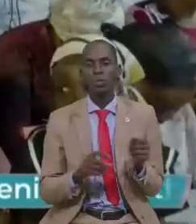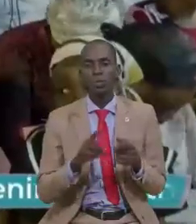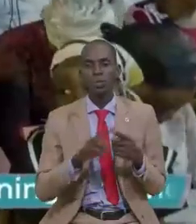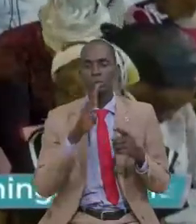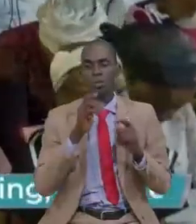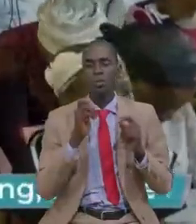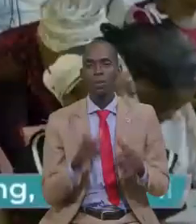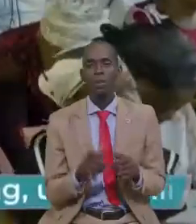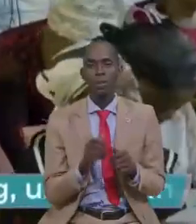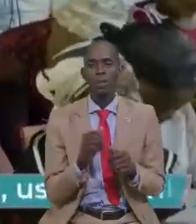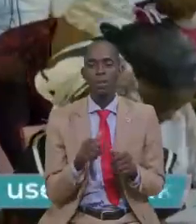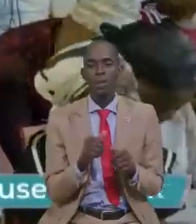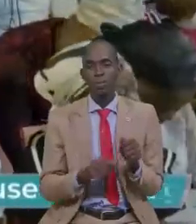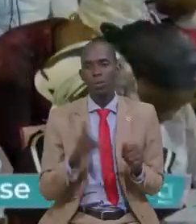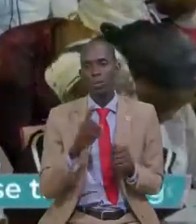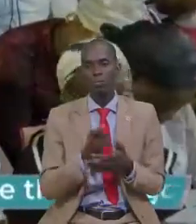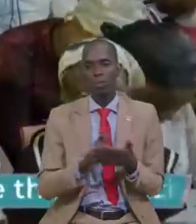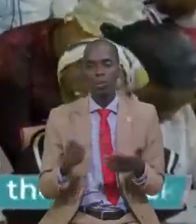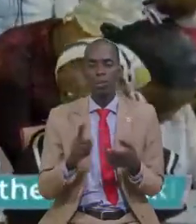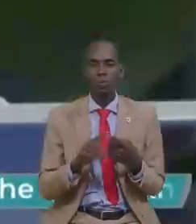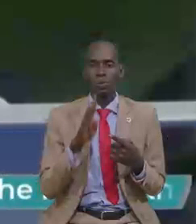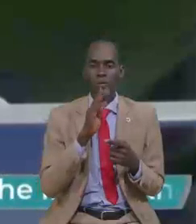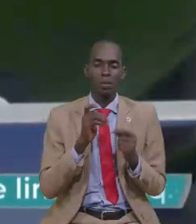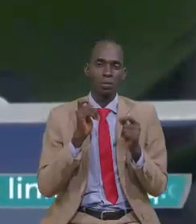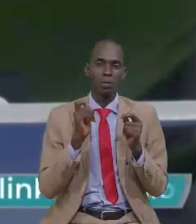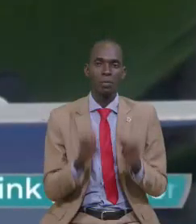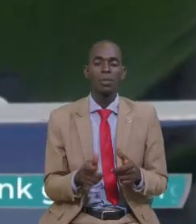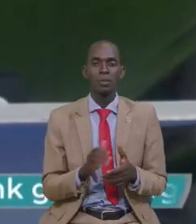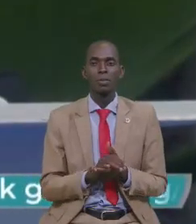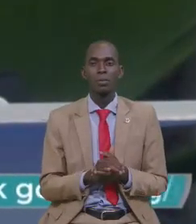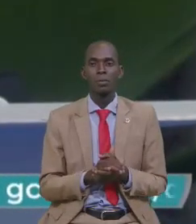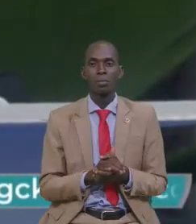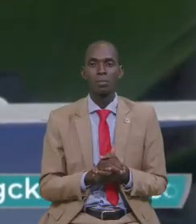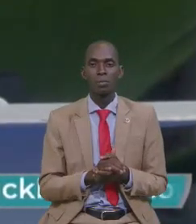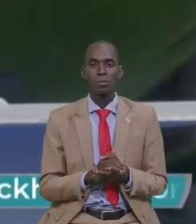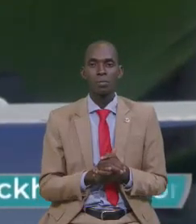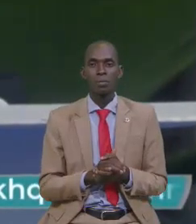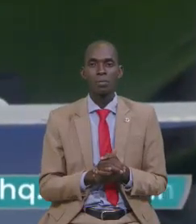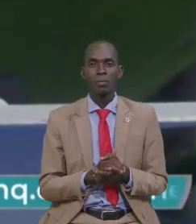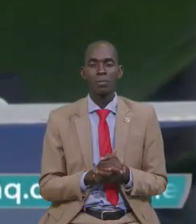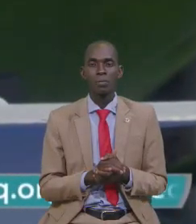Let's be fast, the left-hand side, all the other parts are true.